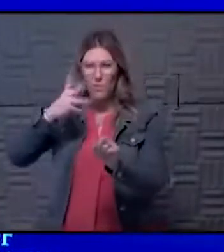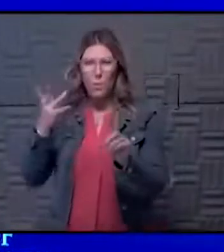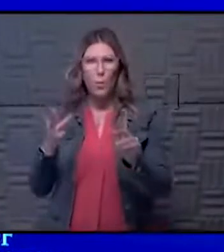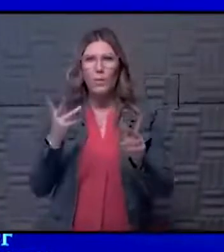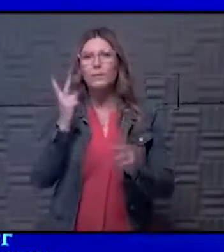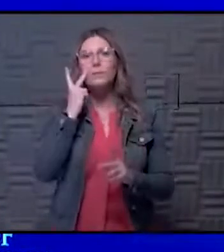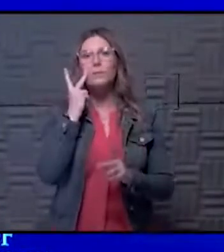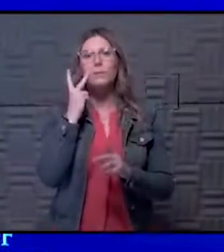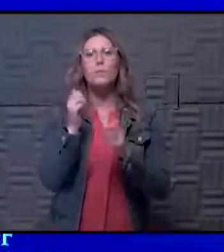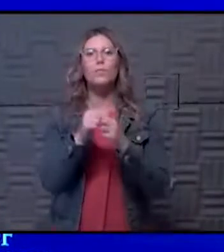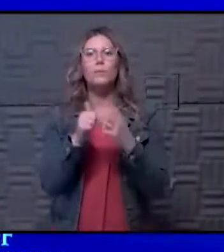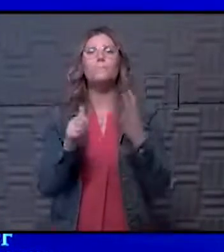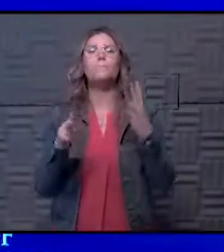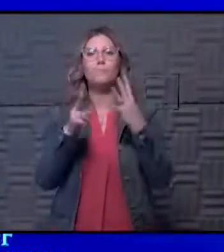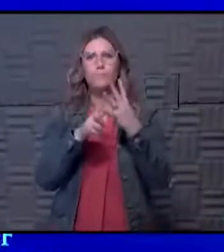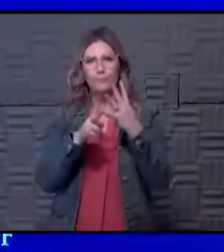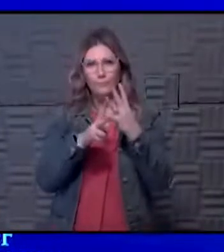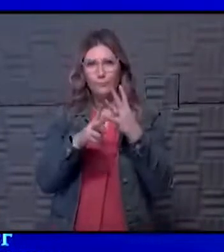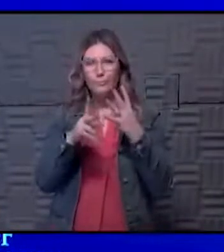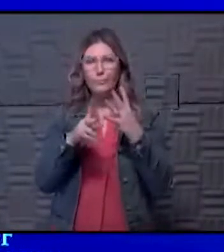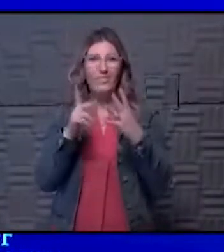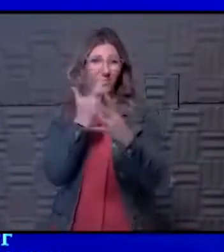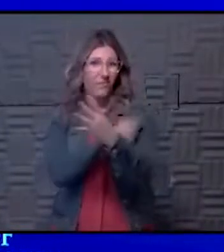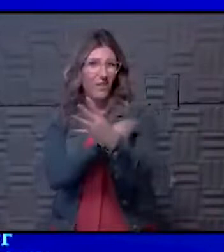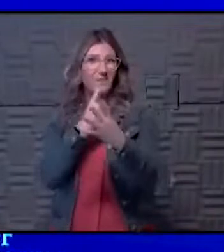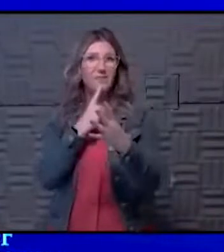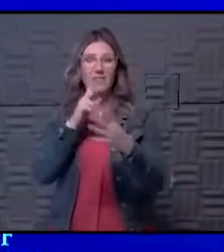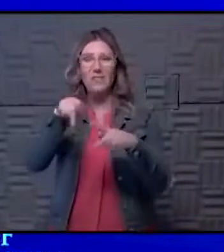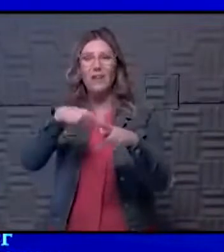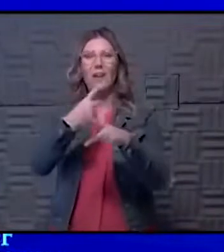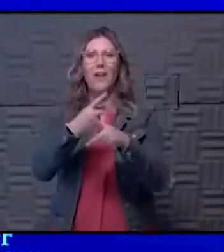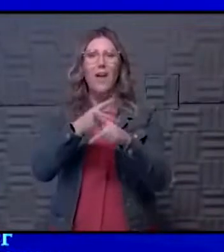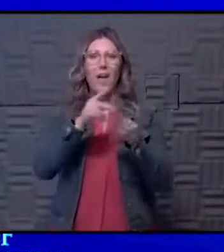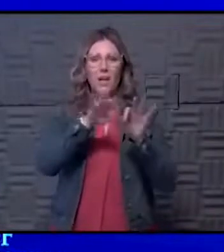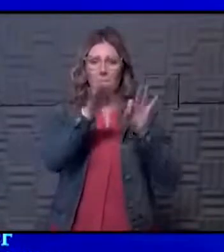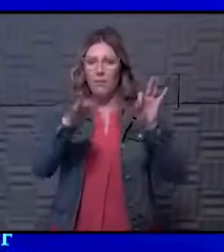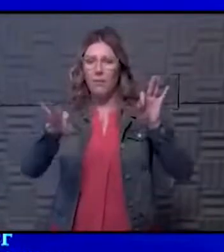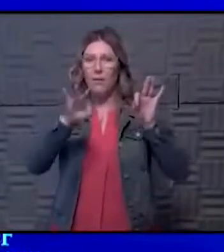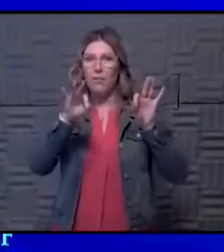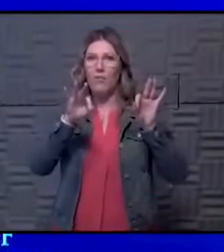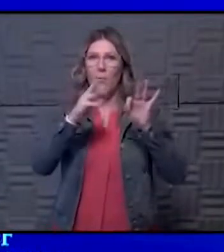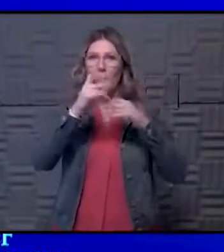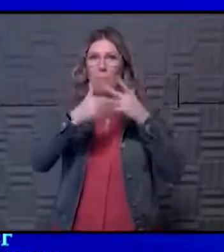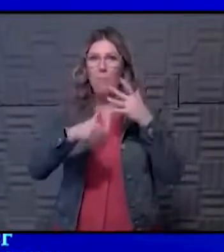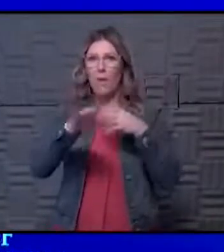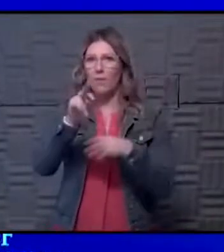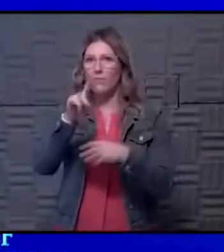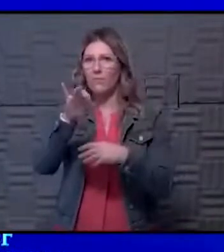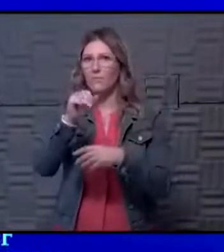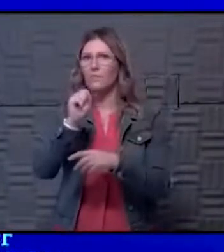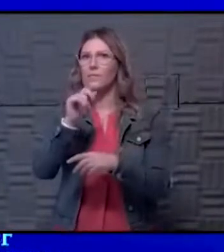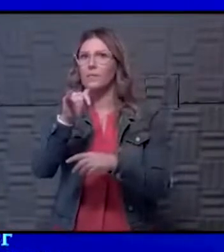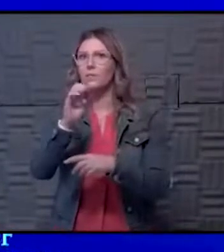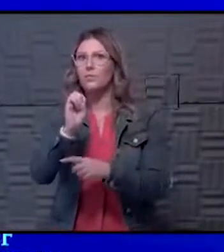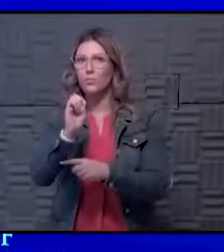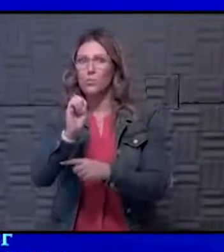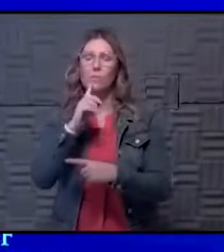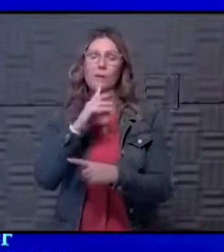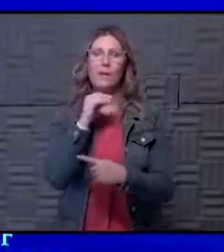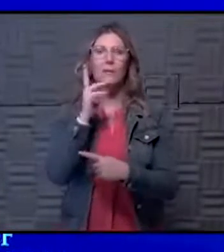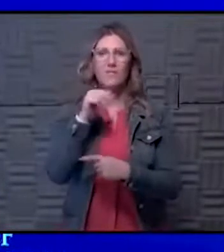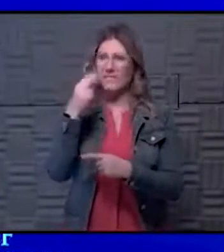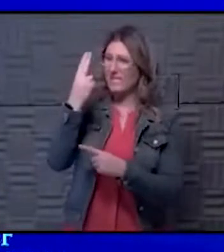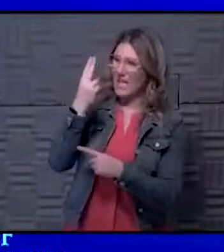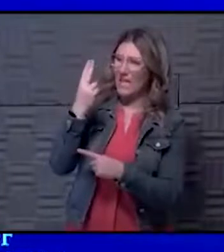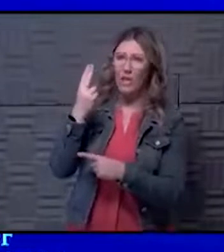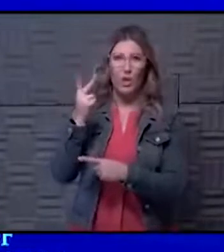AstraZeneca and the J&J vaccine in those type of blood vessels. The question then becomes, If it's higher than the rest of the population,